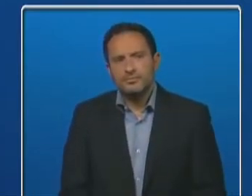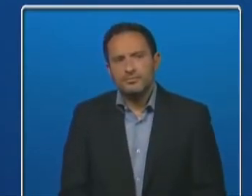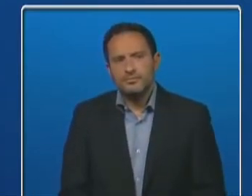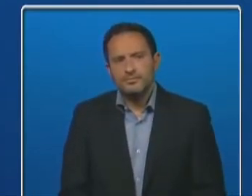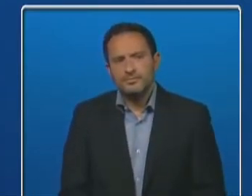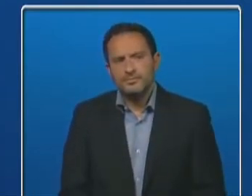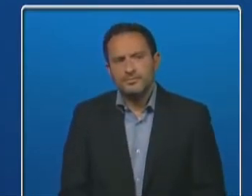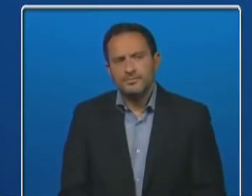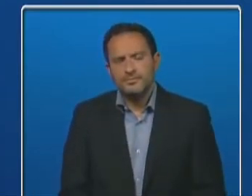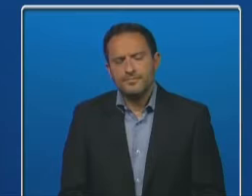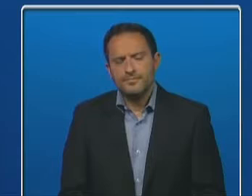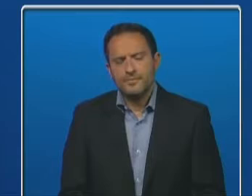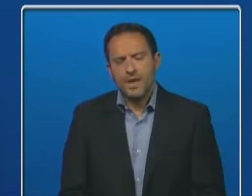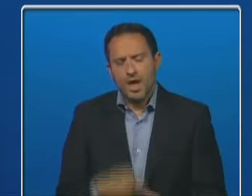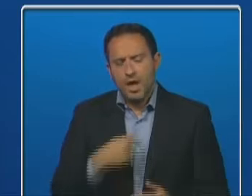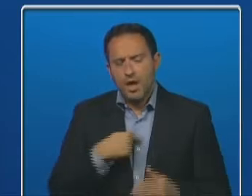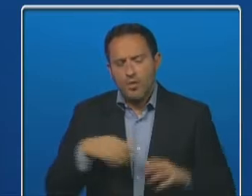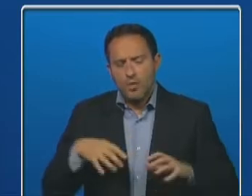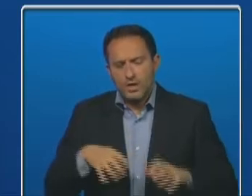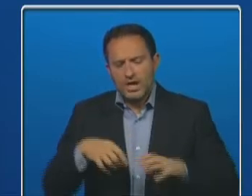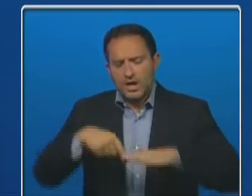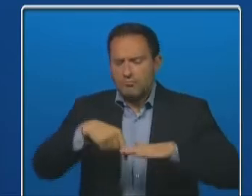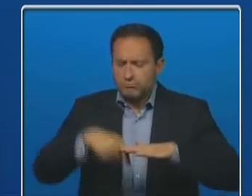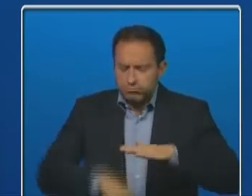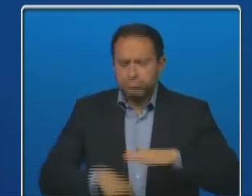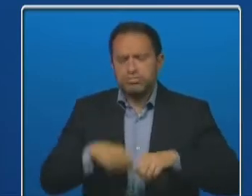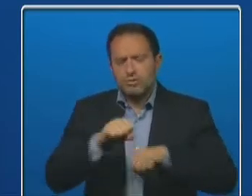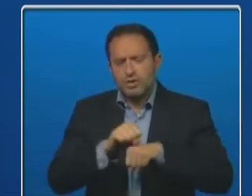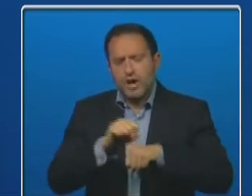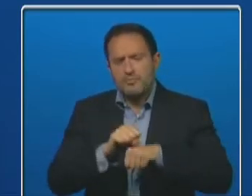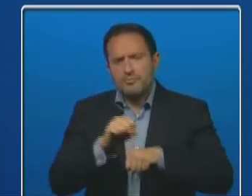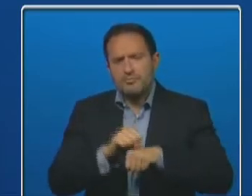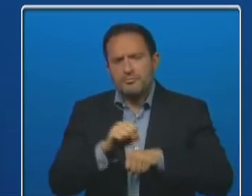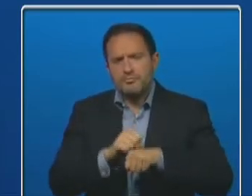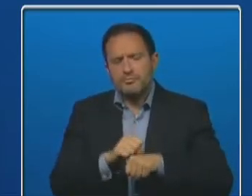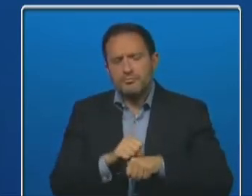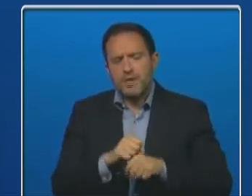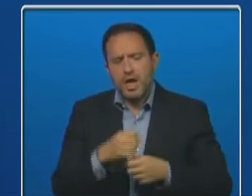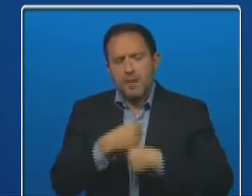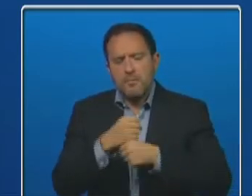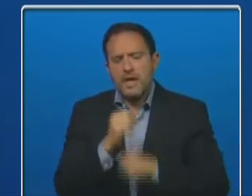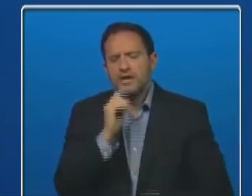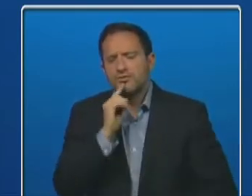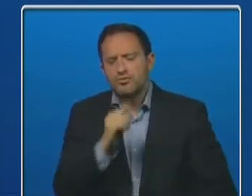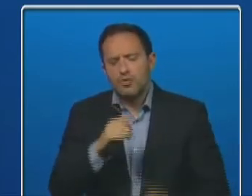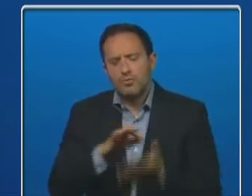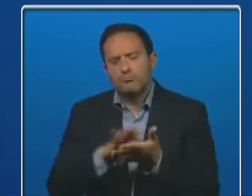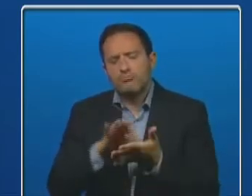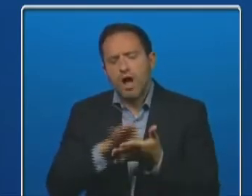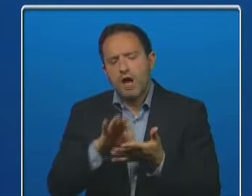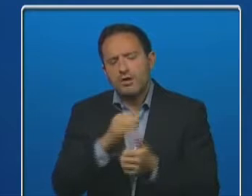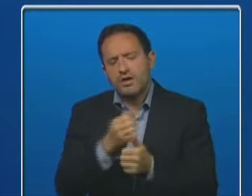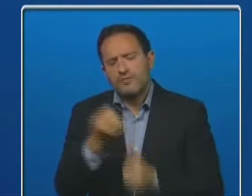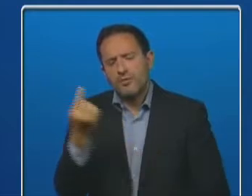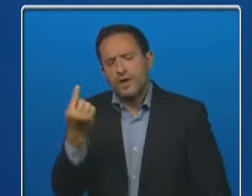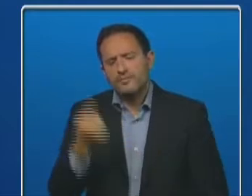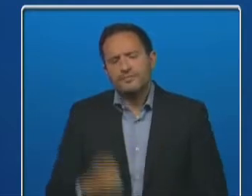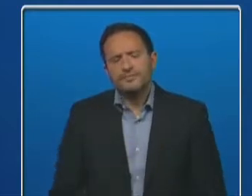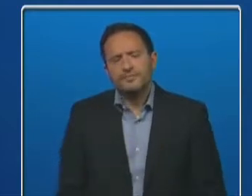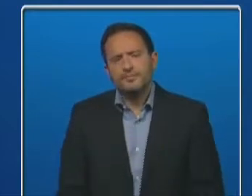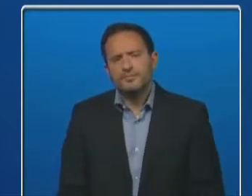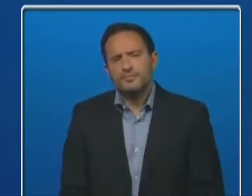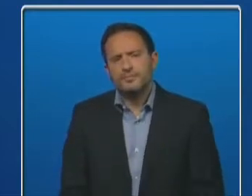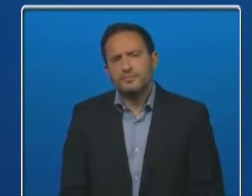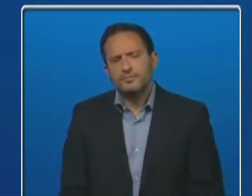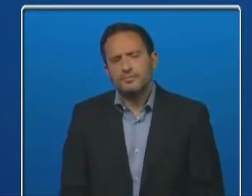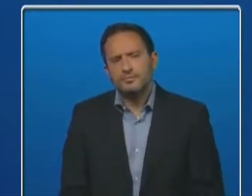did do a very thorough job, especially in those areas, making sure that we counted everybody. I